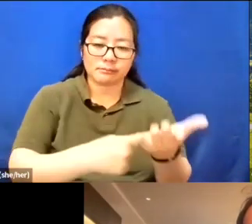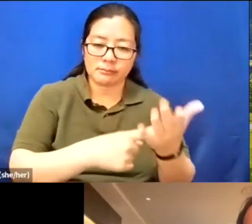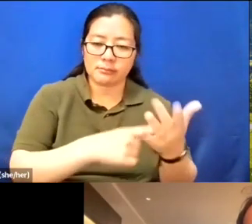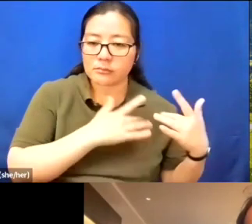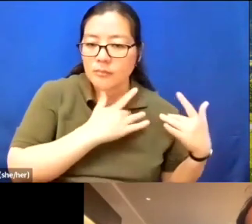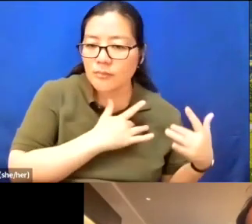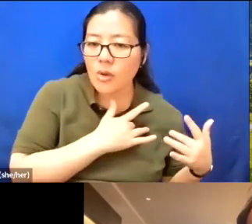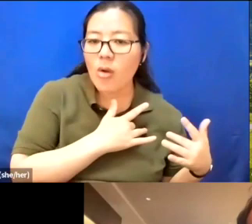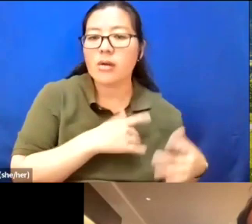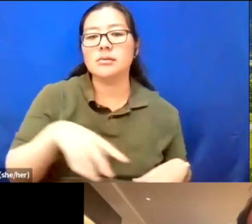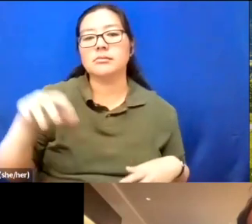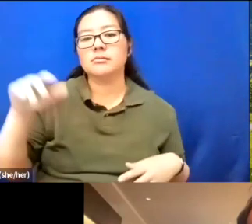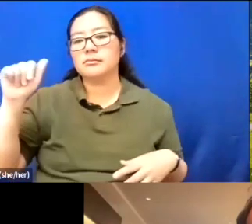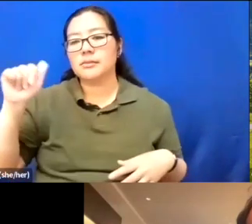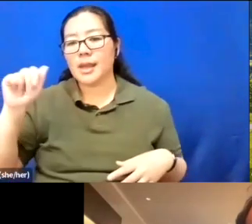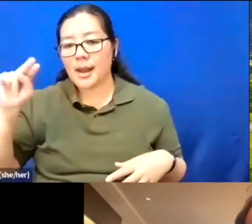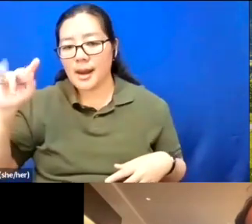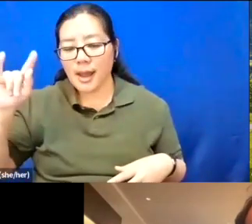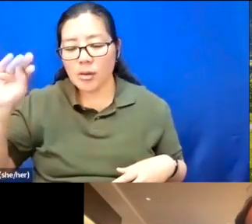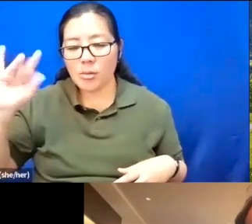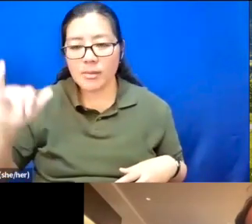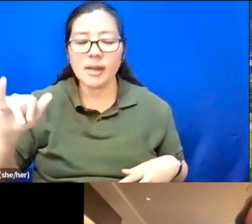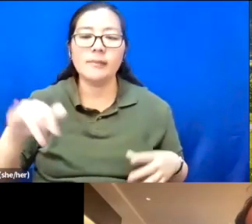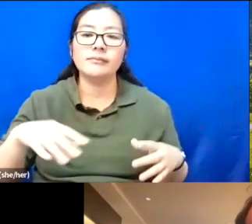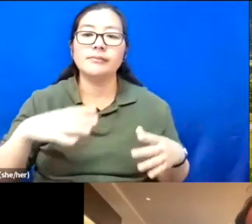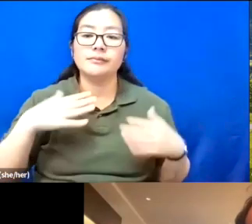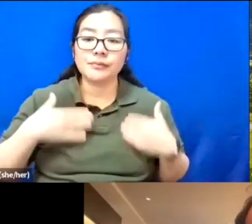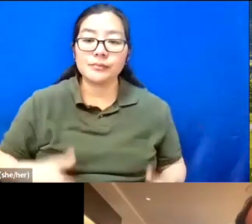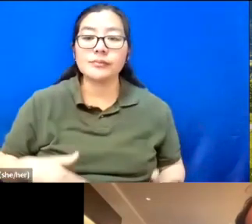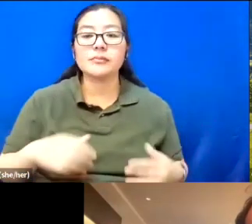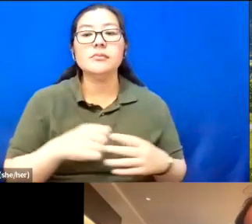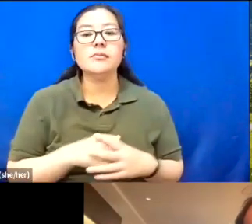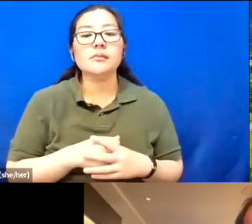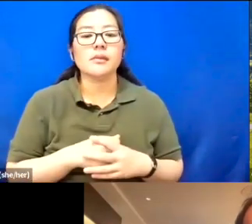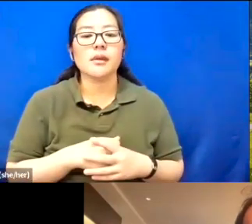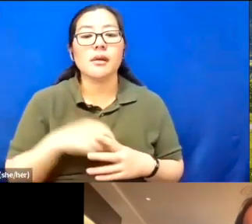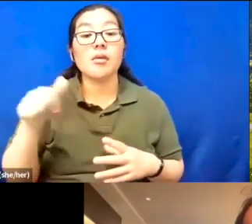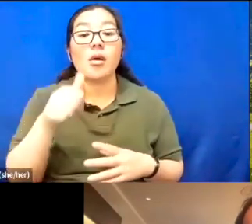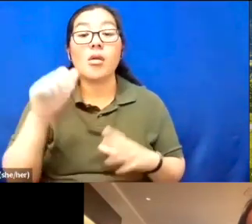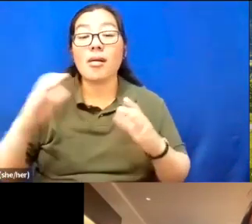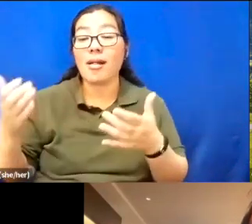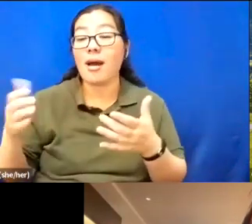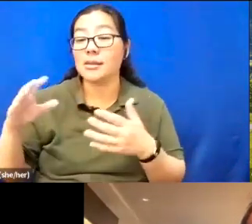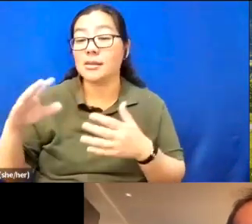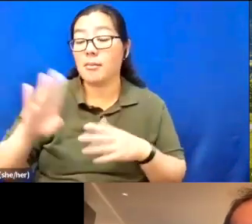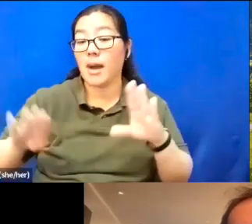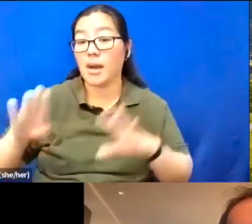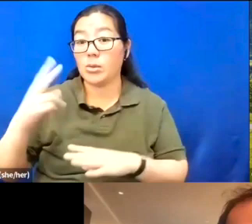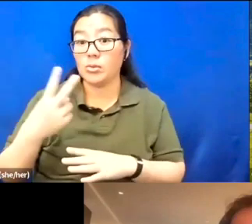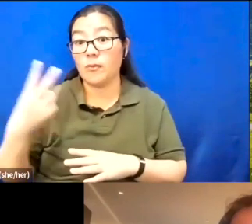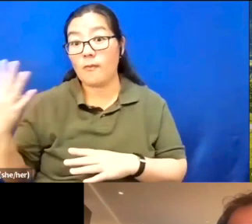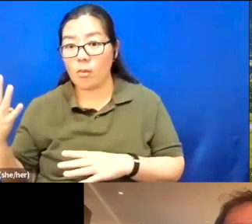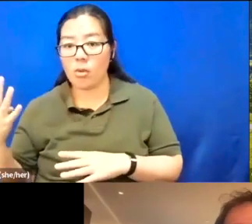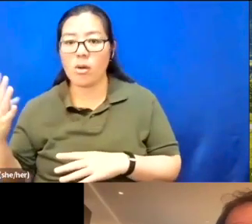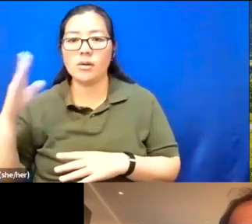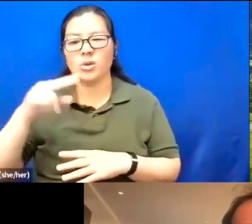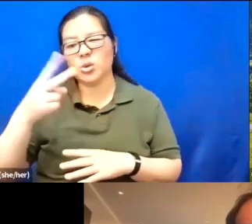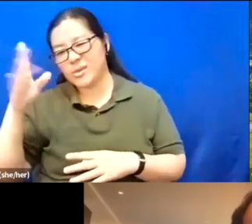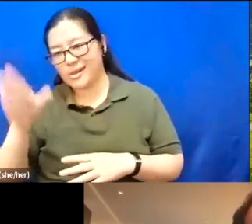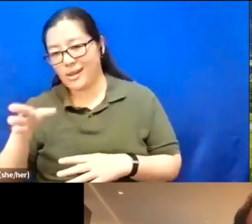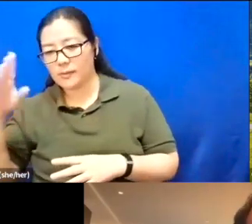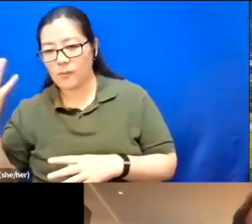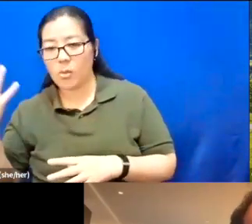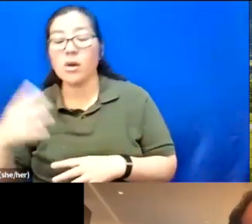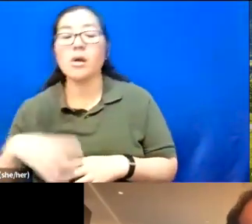talk about the heart physiology. It's okay. Not, you know, the other class, the bio 2, 4, you talk about the heart anatomy